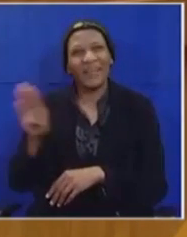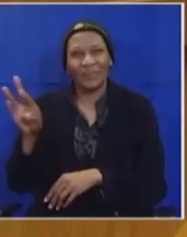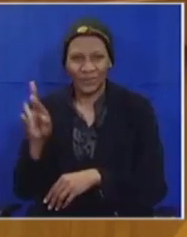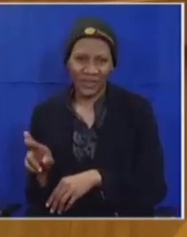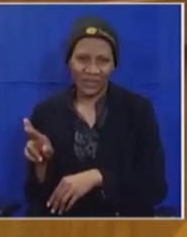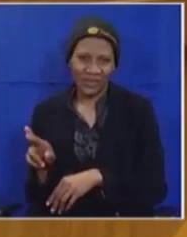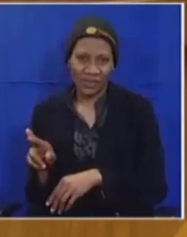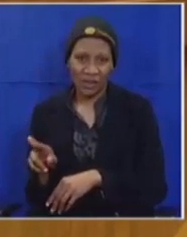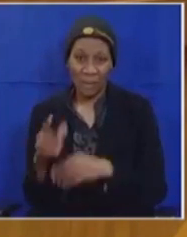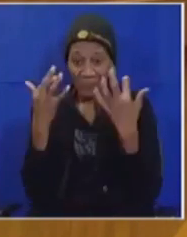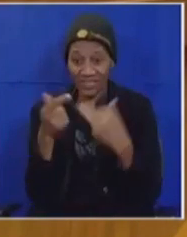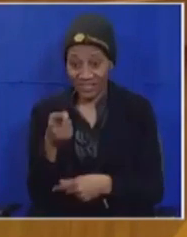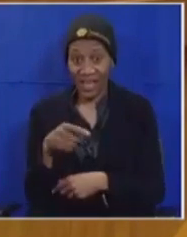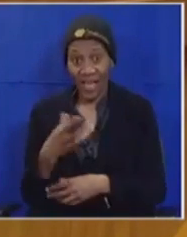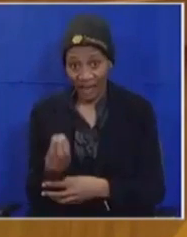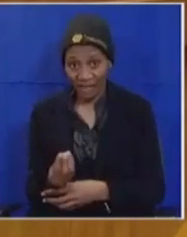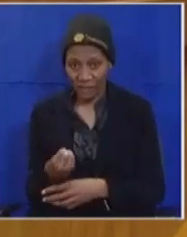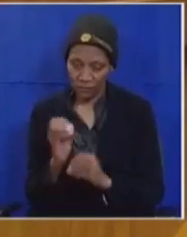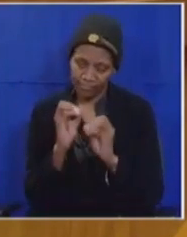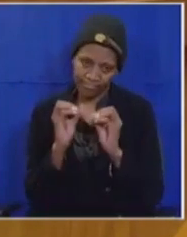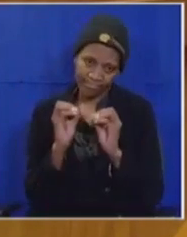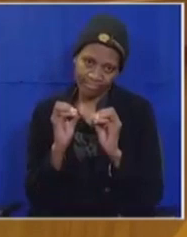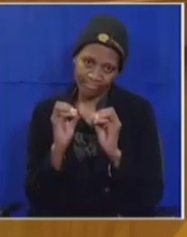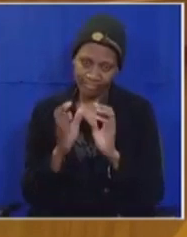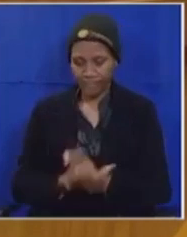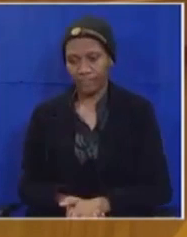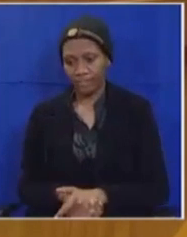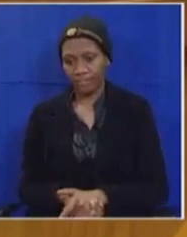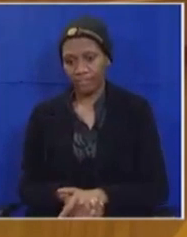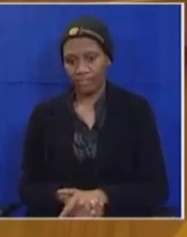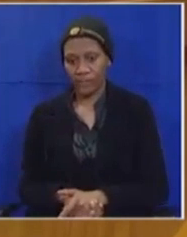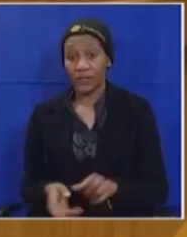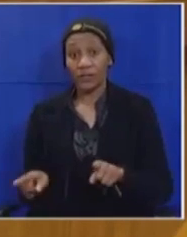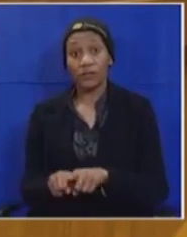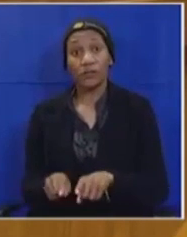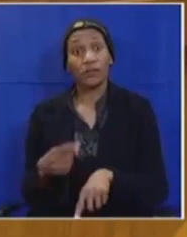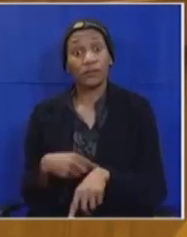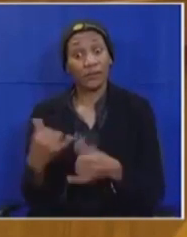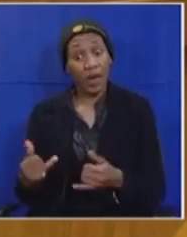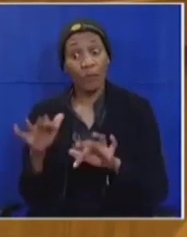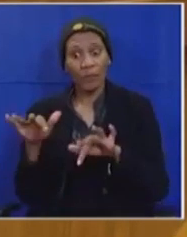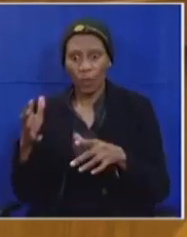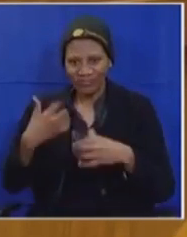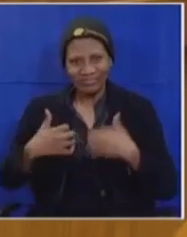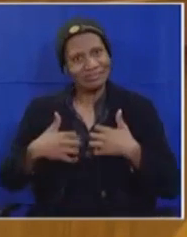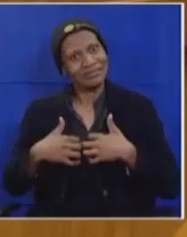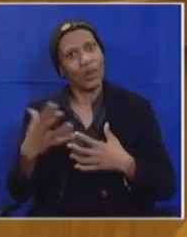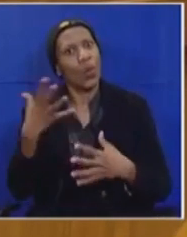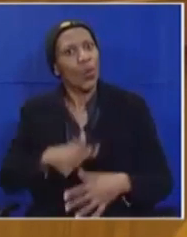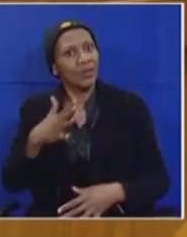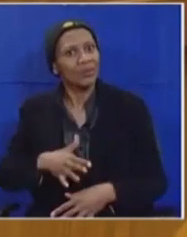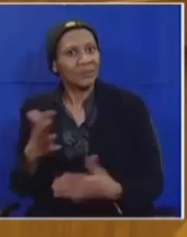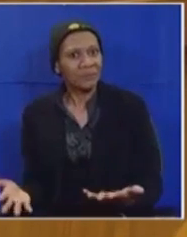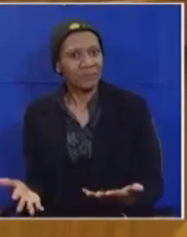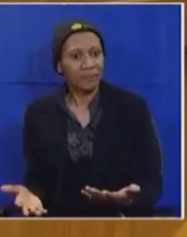same time, we are facing a demand from our people, and this is what the